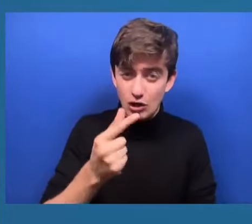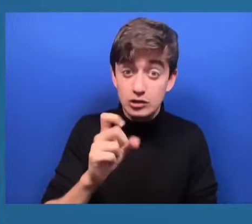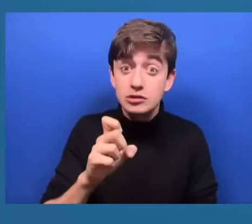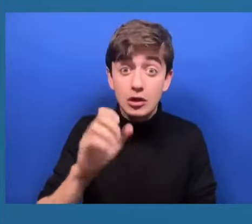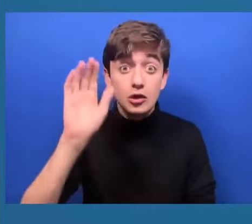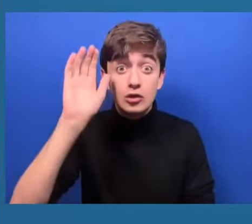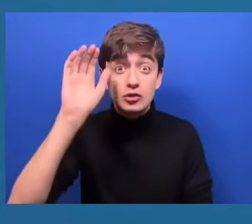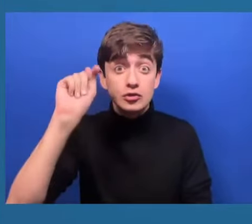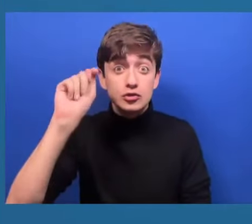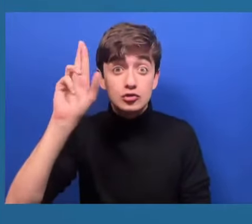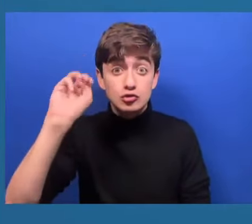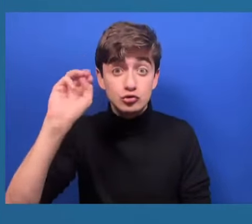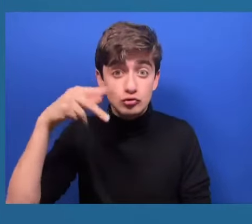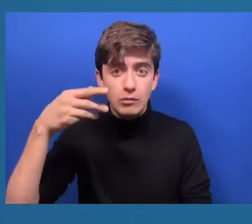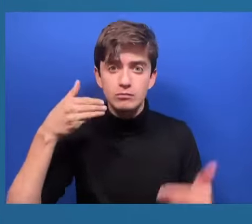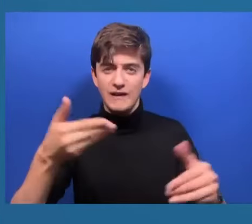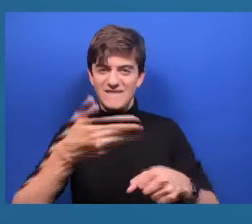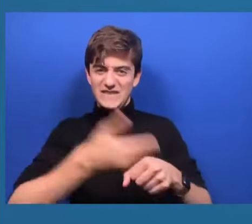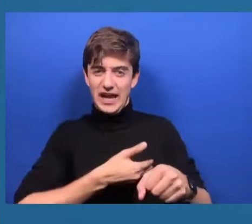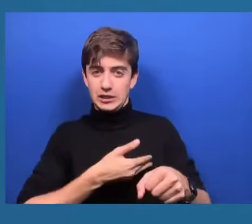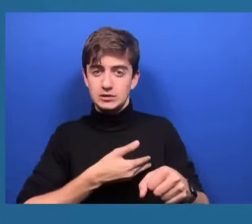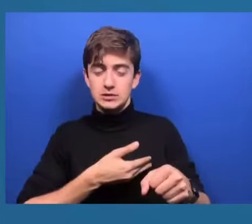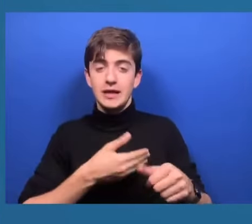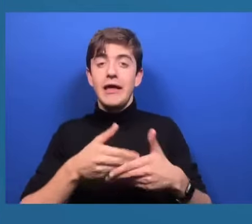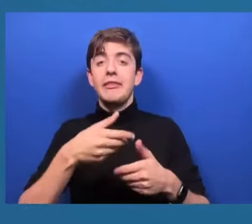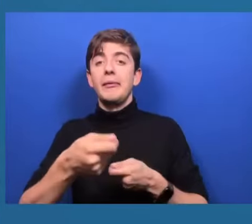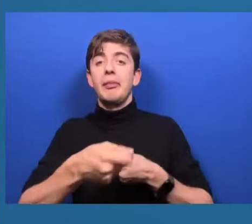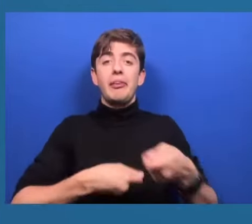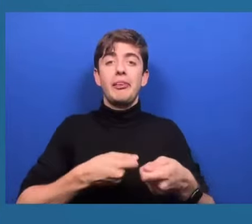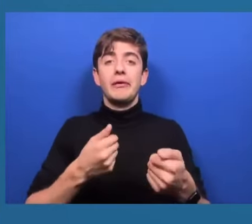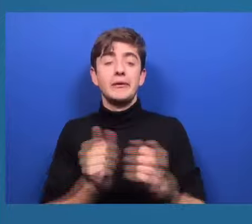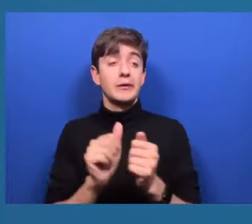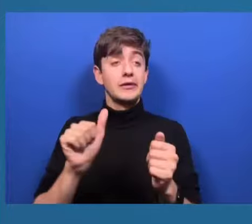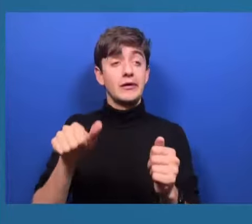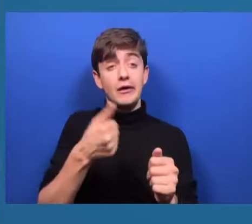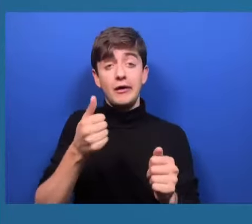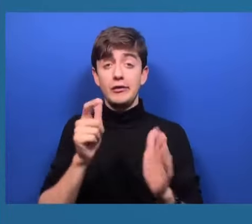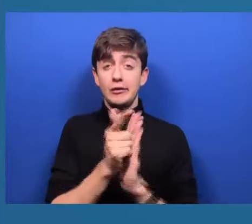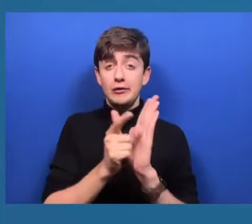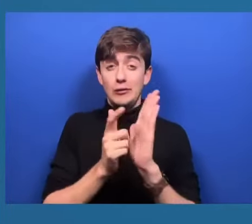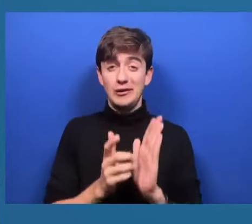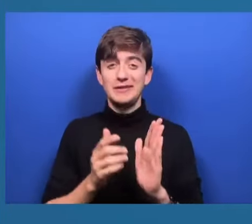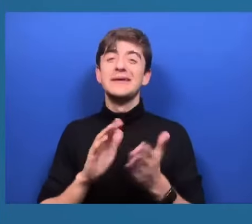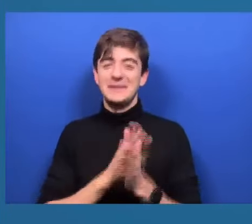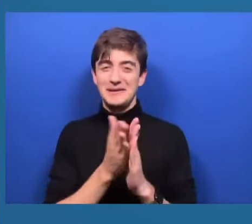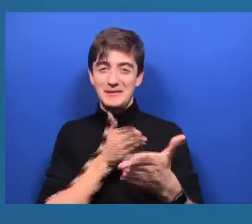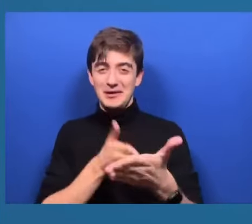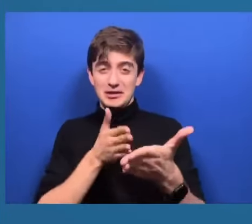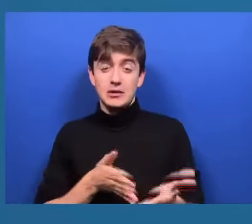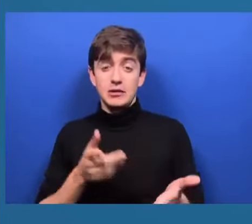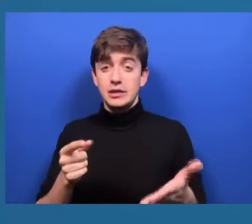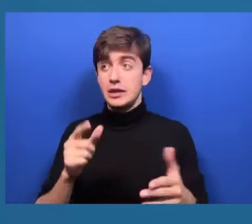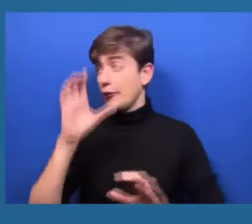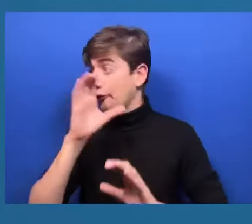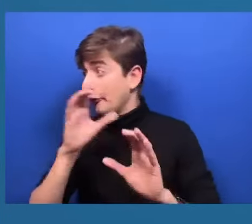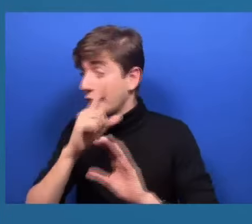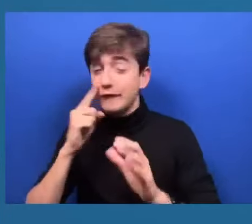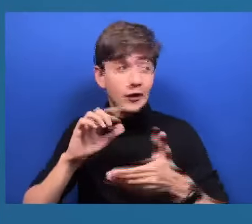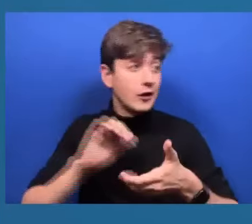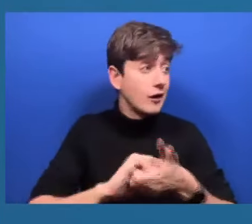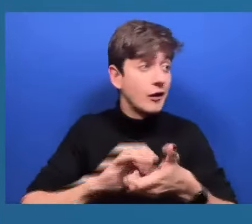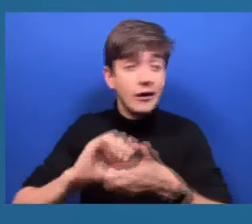own ambulance-chasing lawyer to be a prosecutor, who then found nobody else who could go